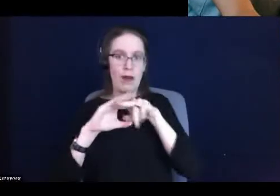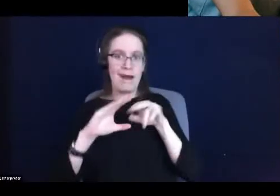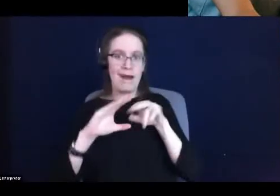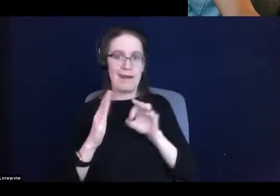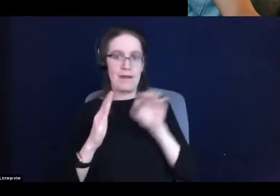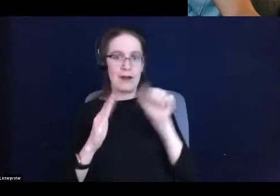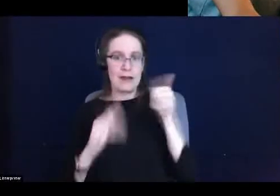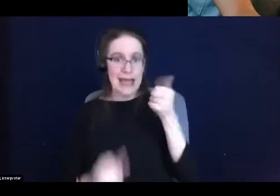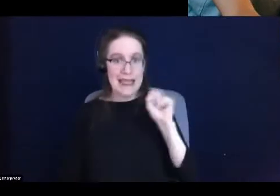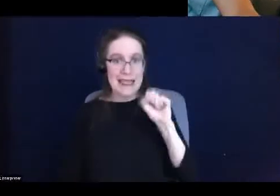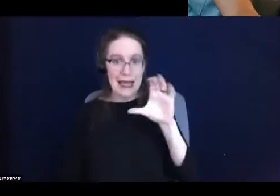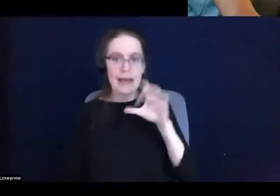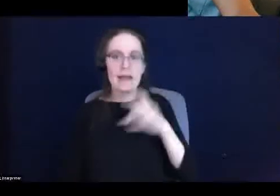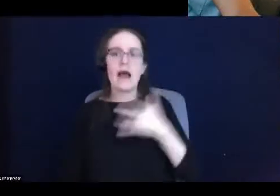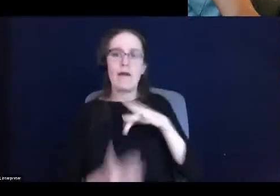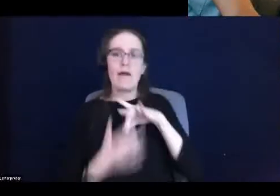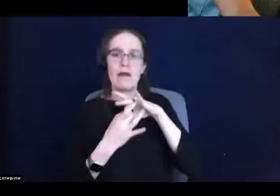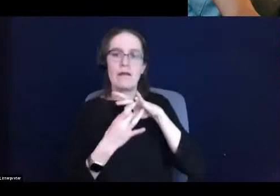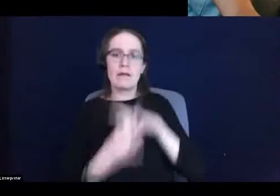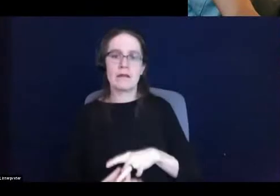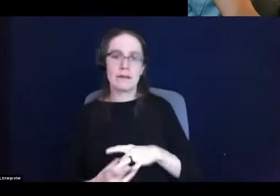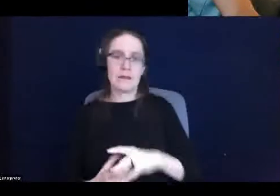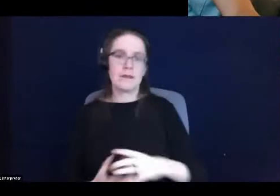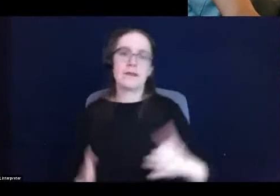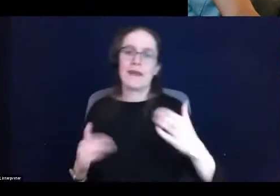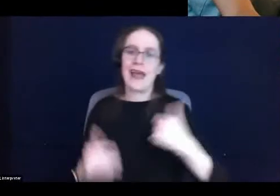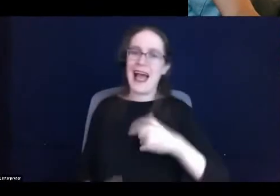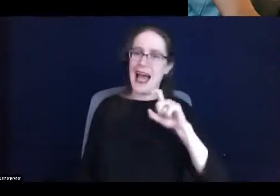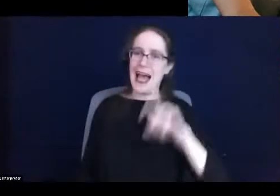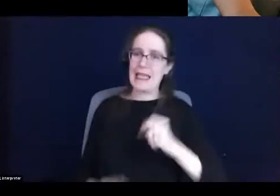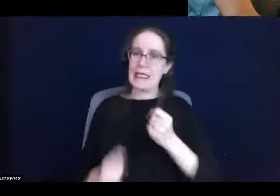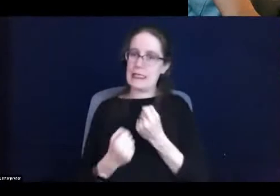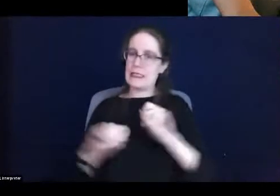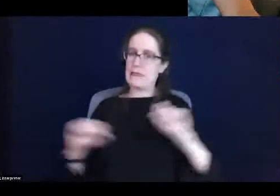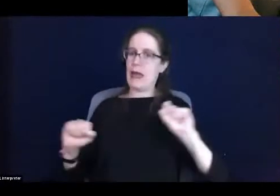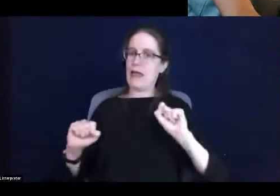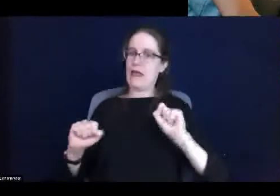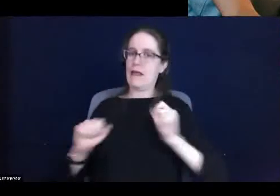myself. I need space in order for me to feel safe.